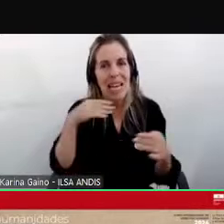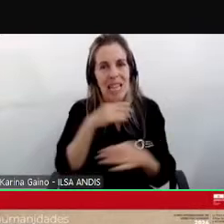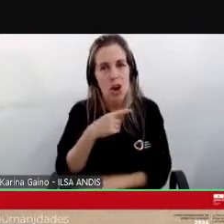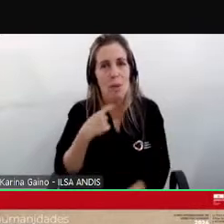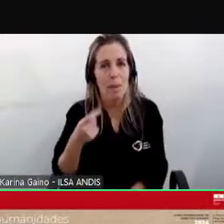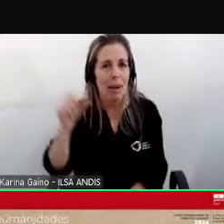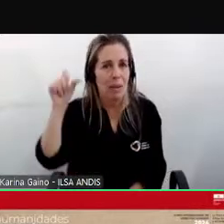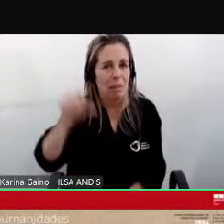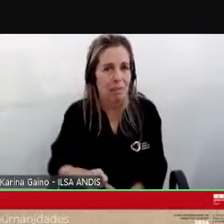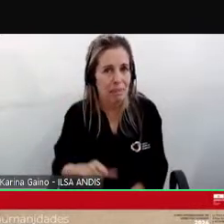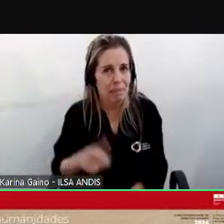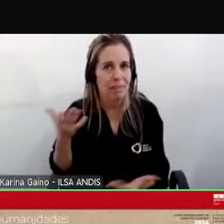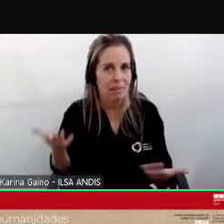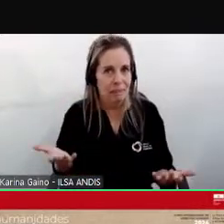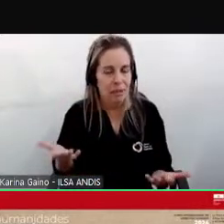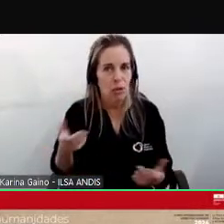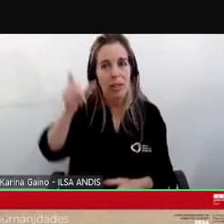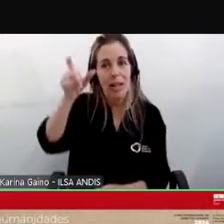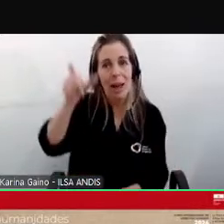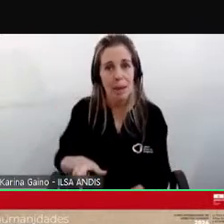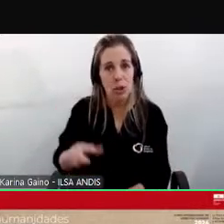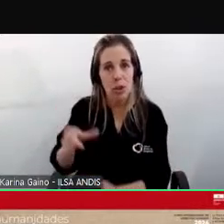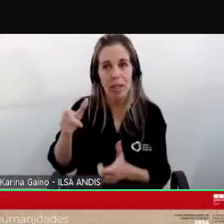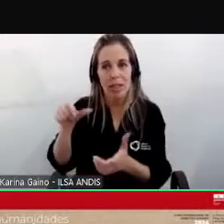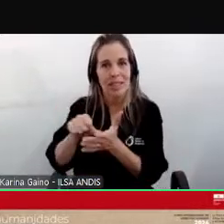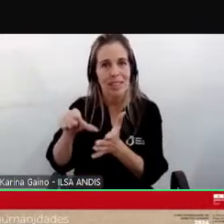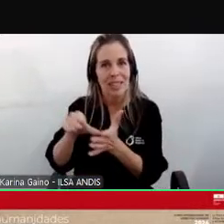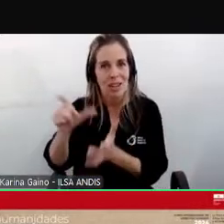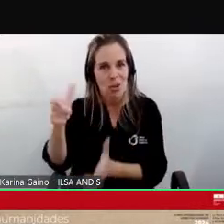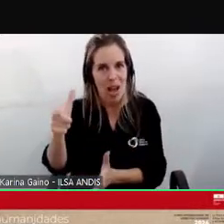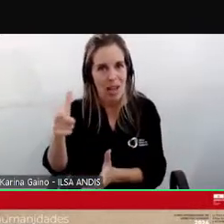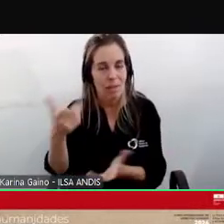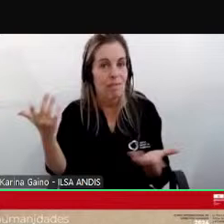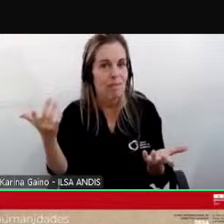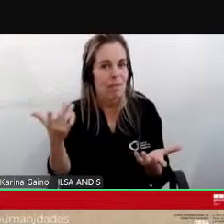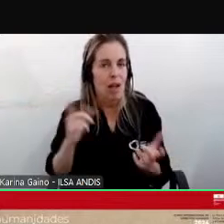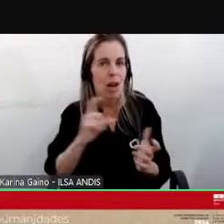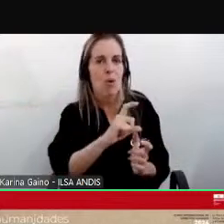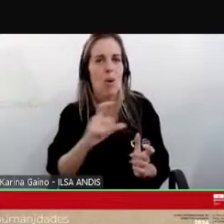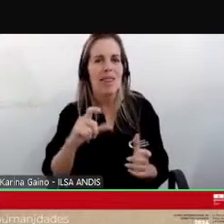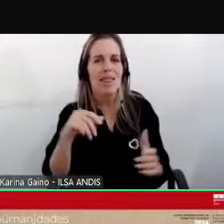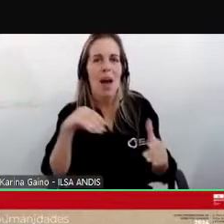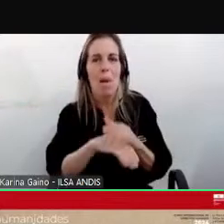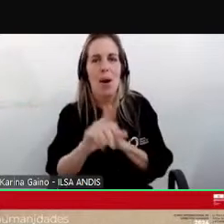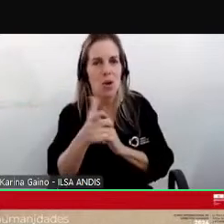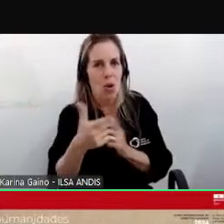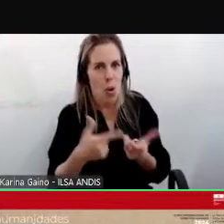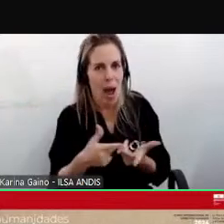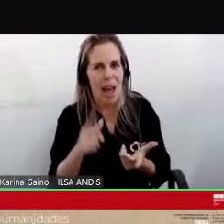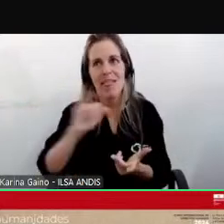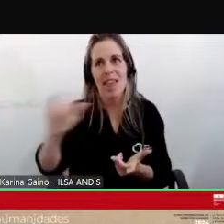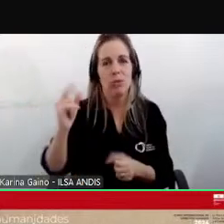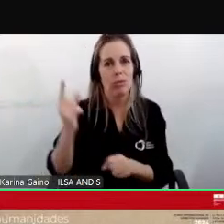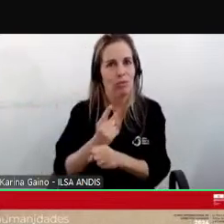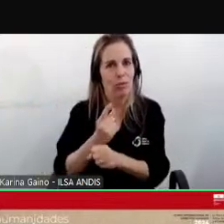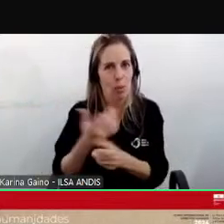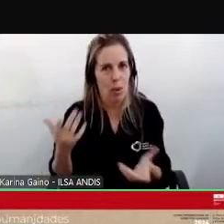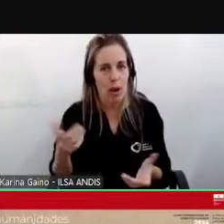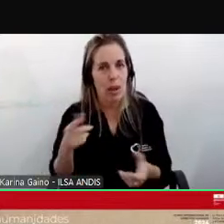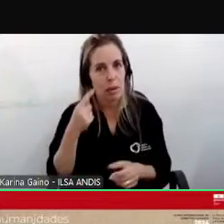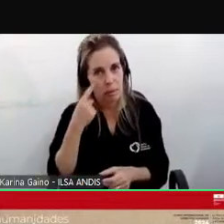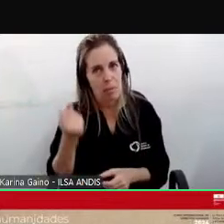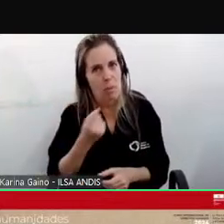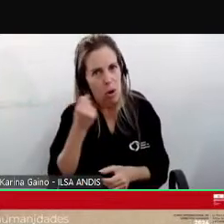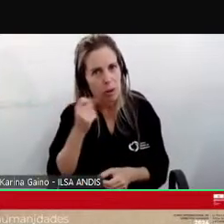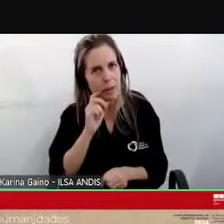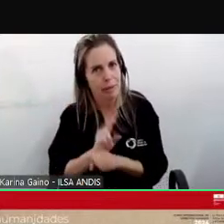access bank accounts, they can't make legal complaints. So this can be a very powerful tool to retain workers' identification documents,